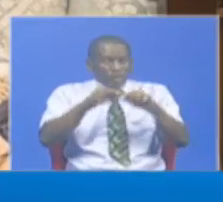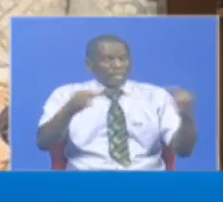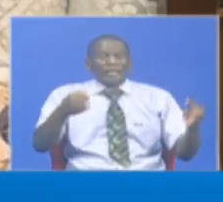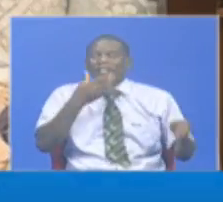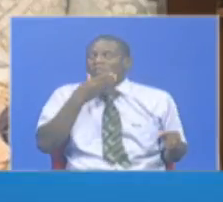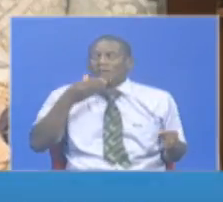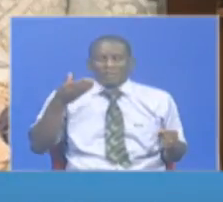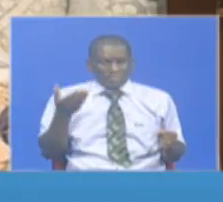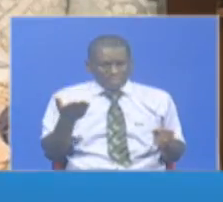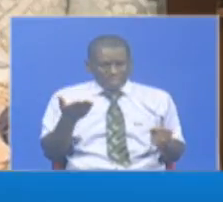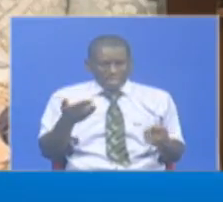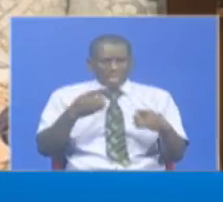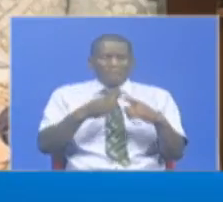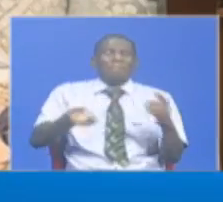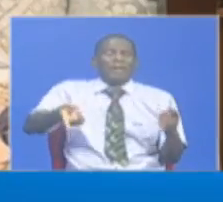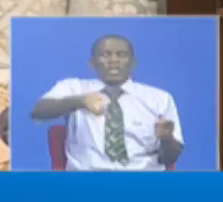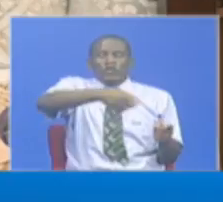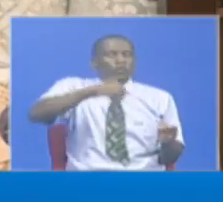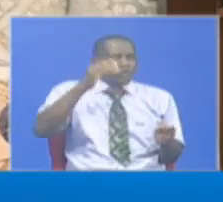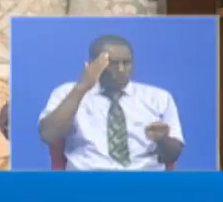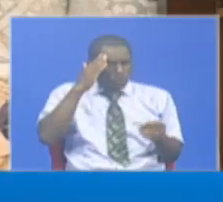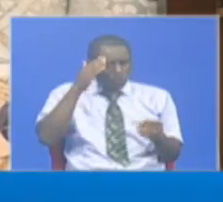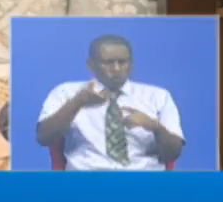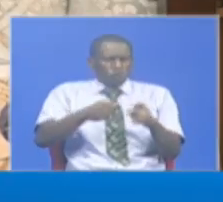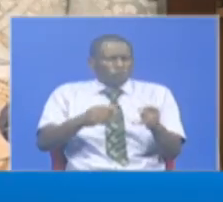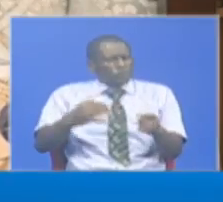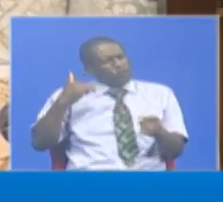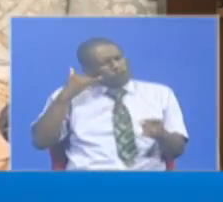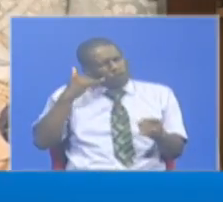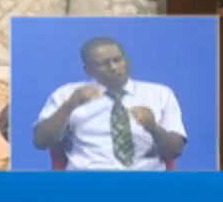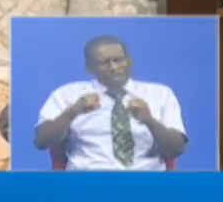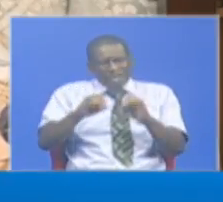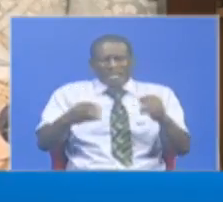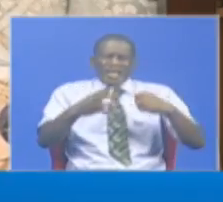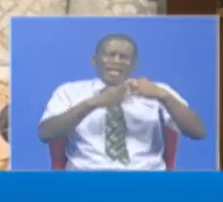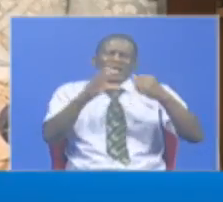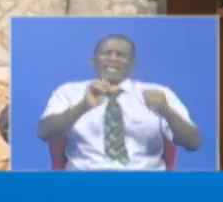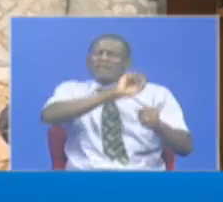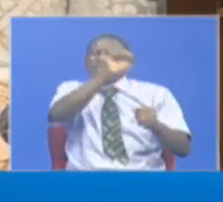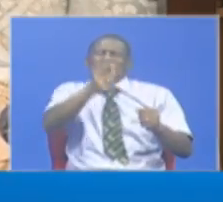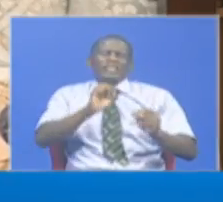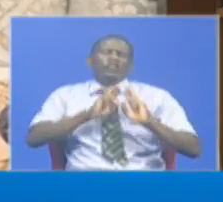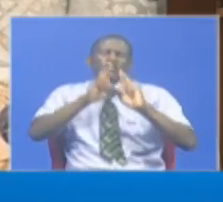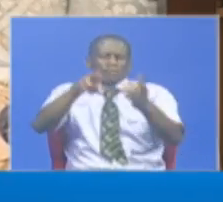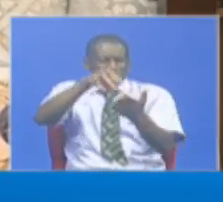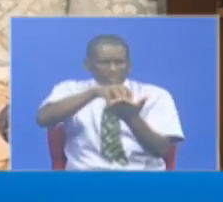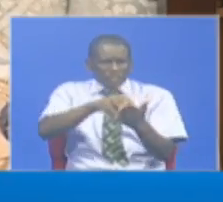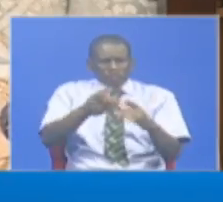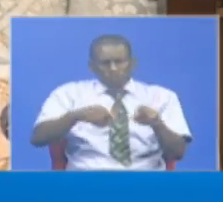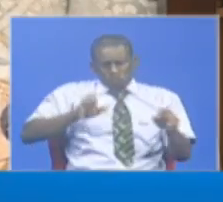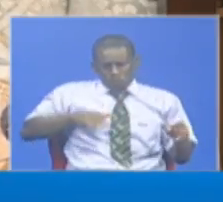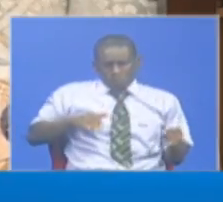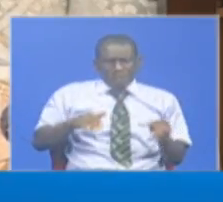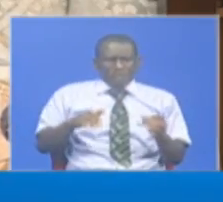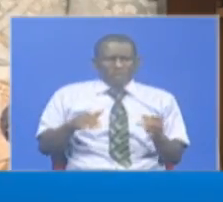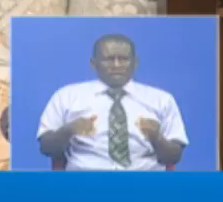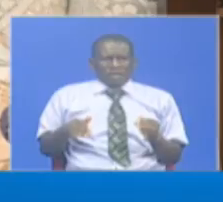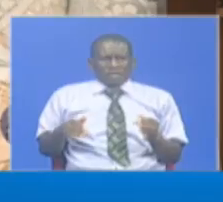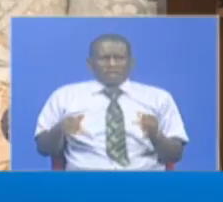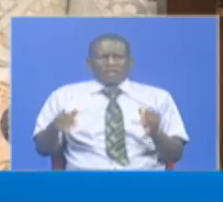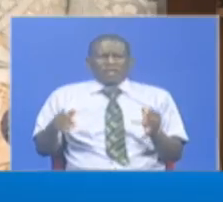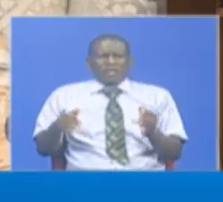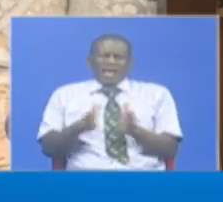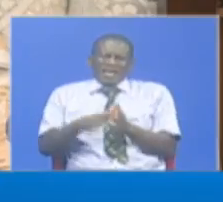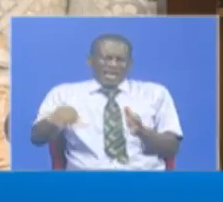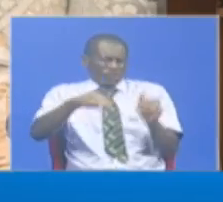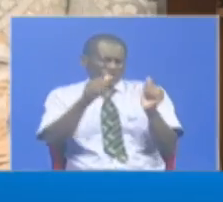know from our helpline, 90% of reported cases are from women, and about